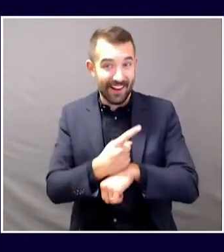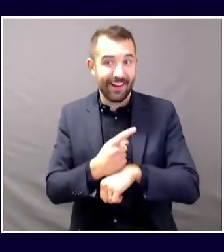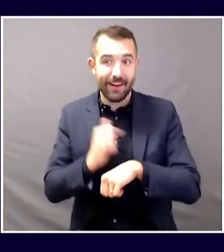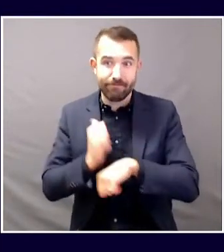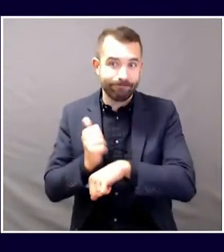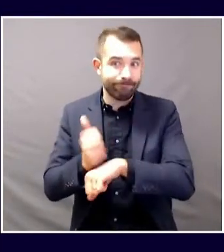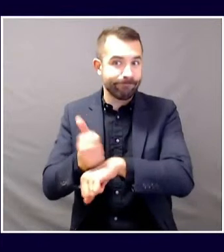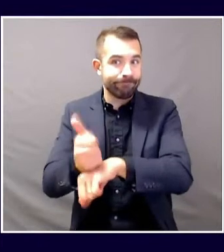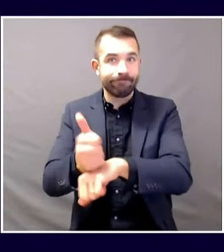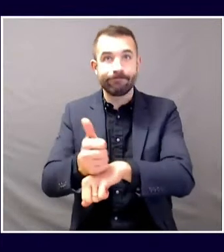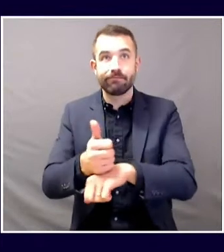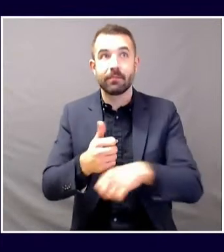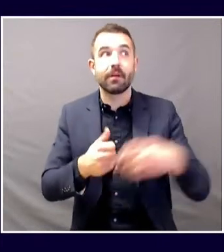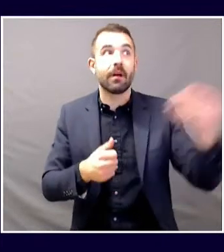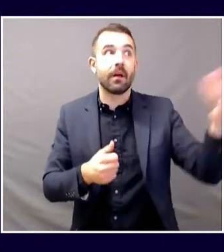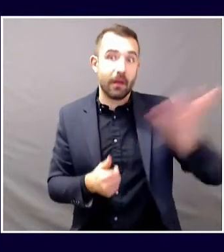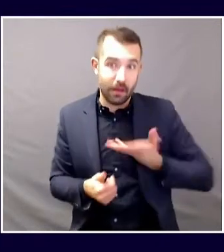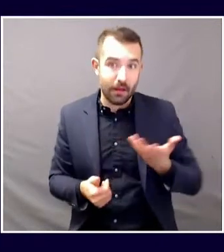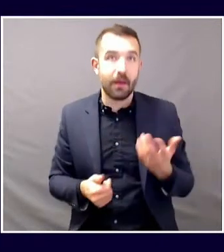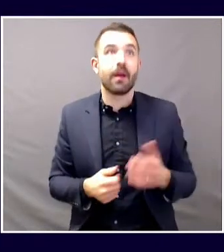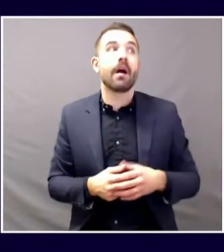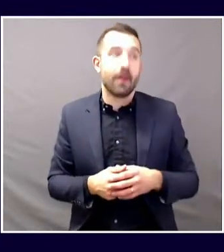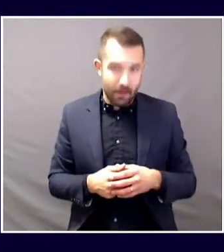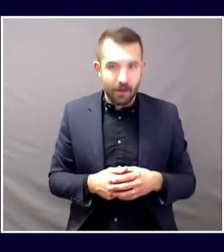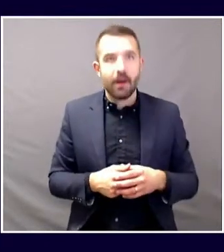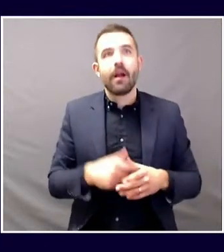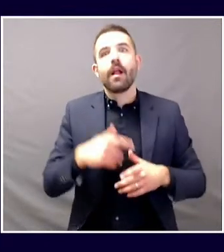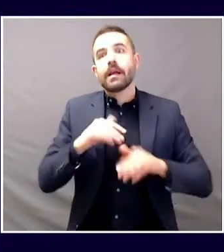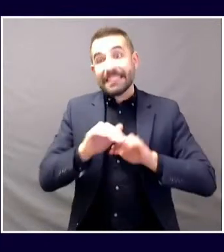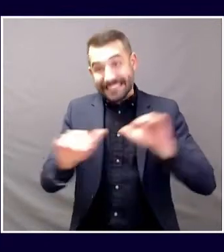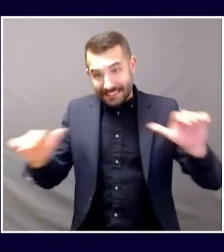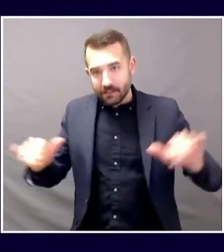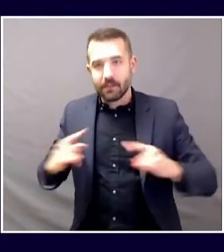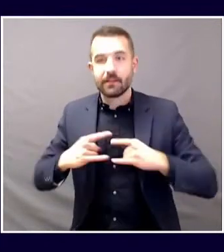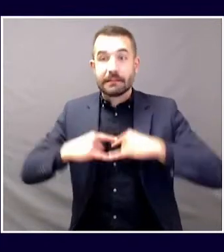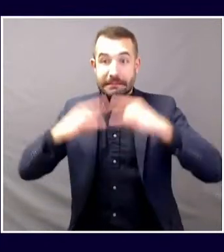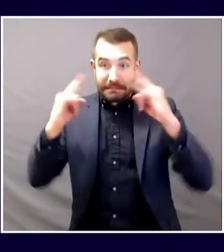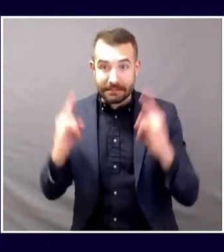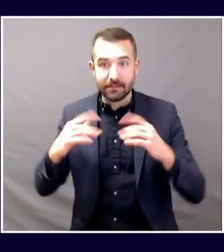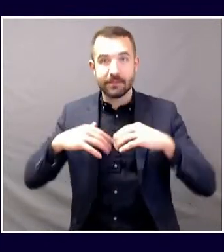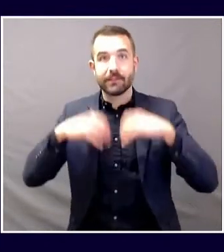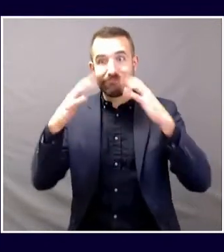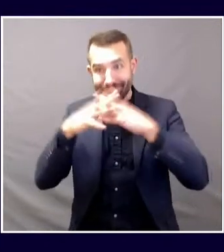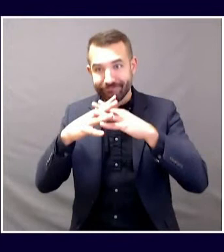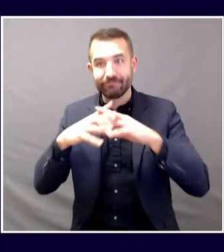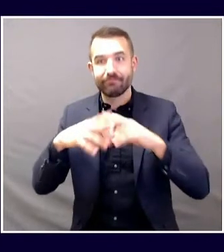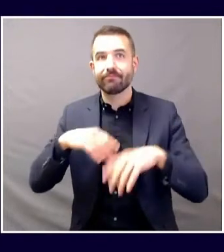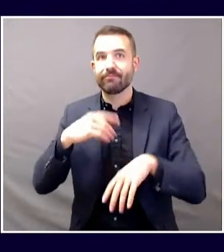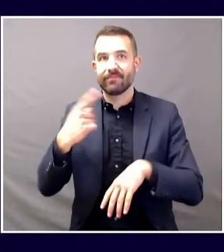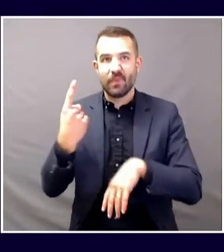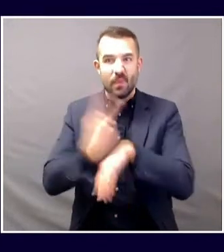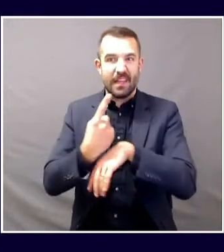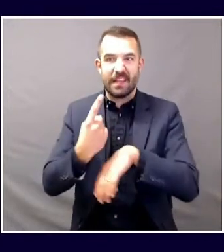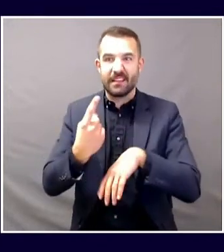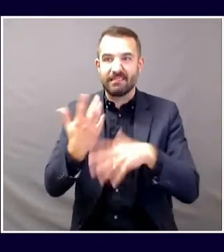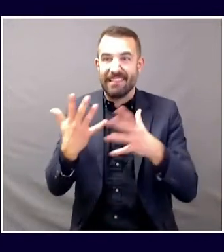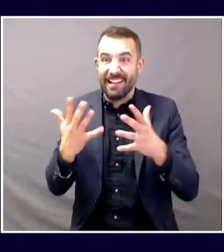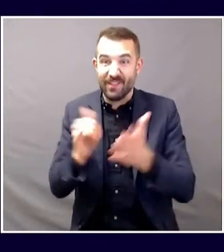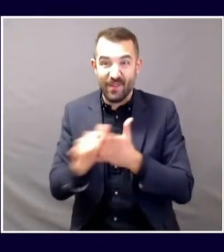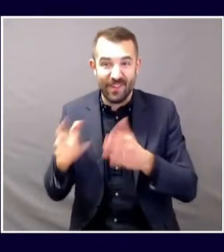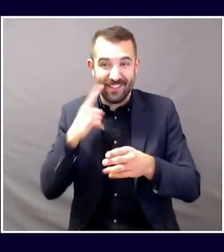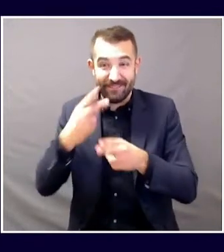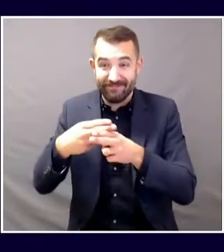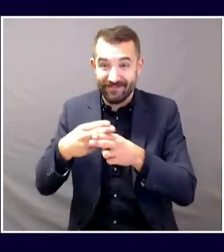if we need to have a multi-week run-up period, but we are keeping very close tabs on these